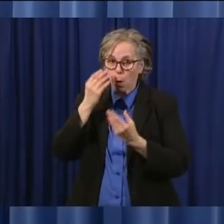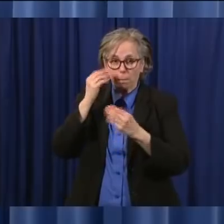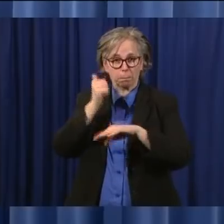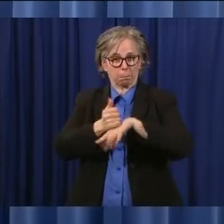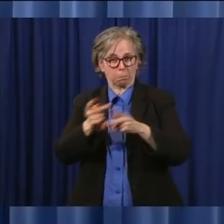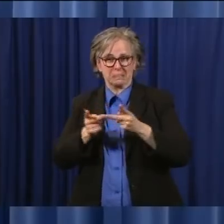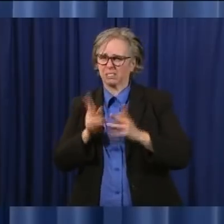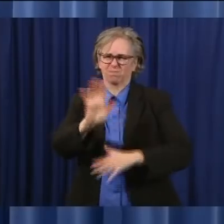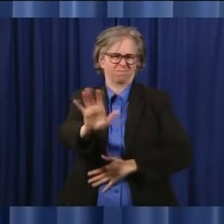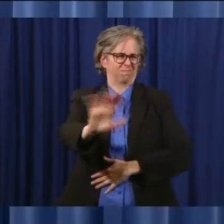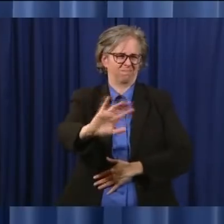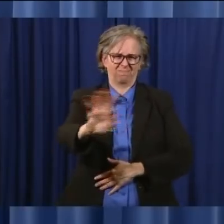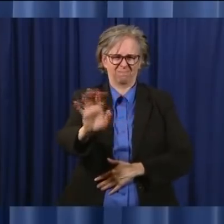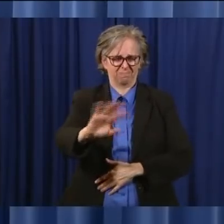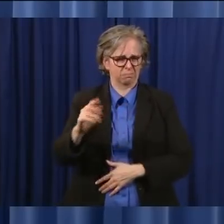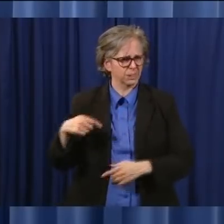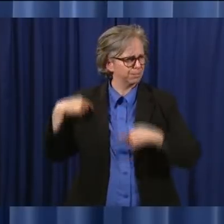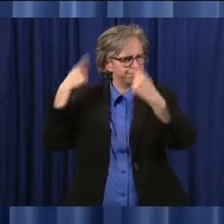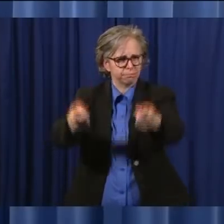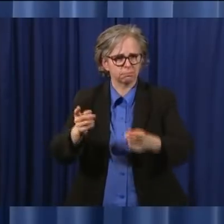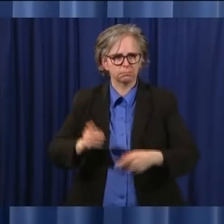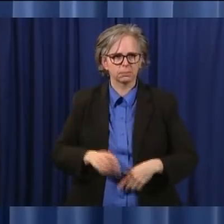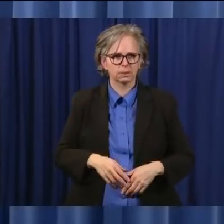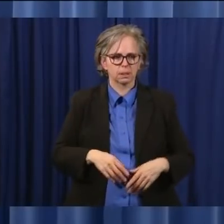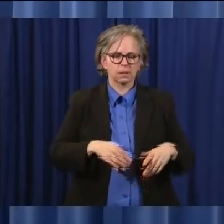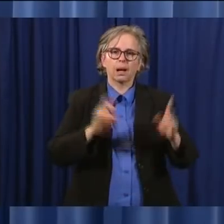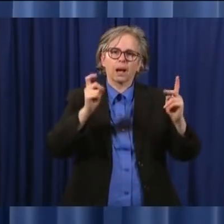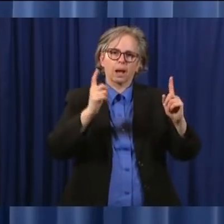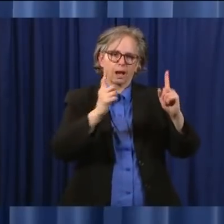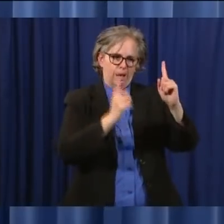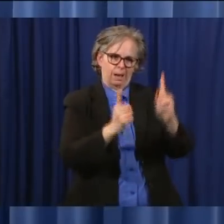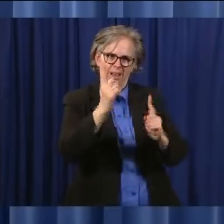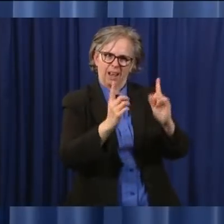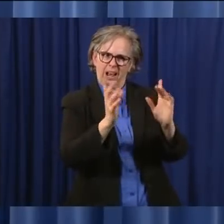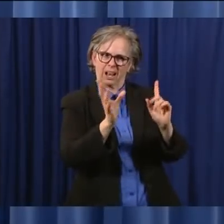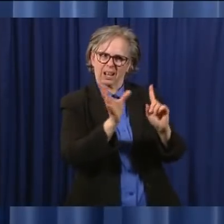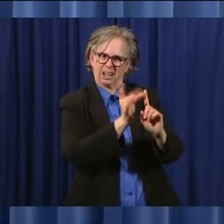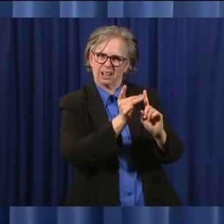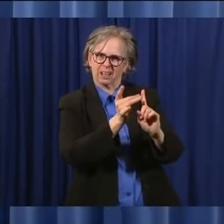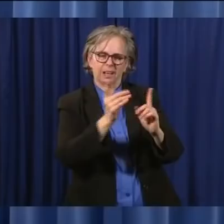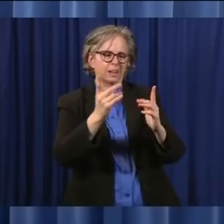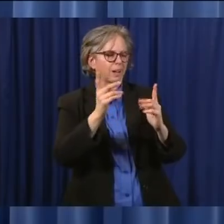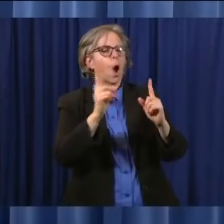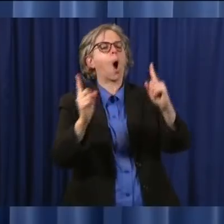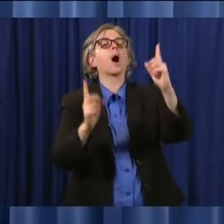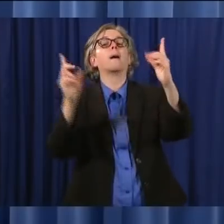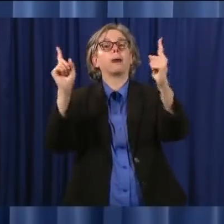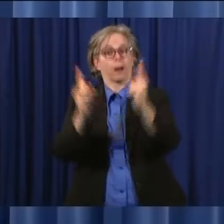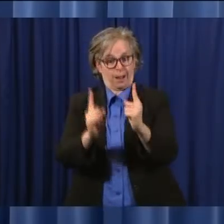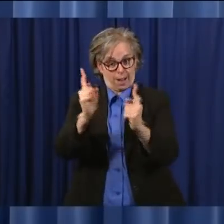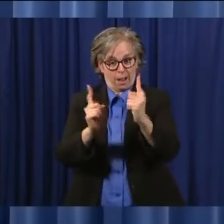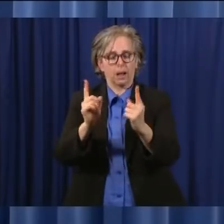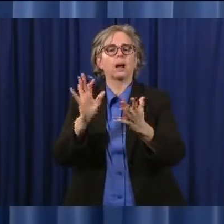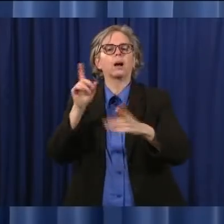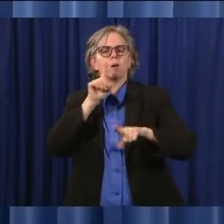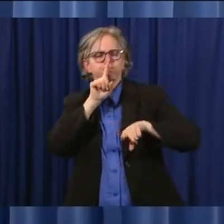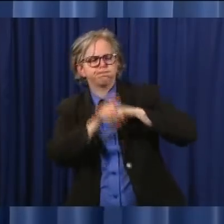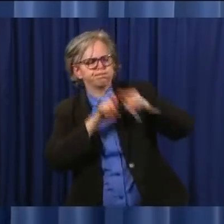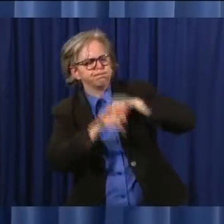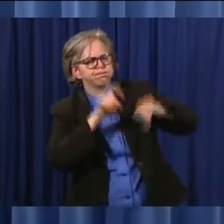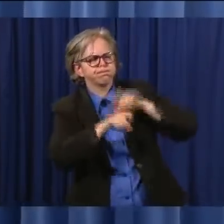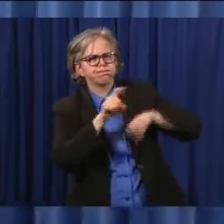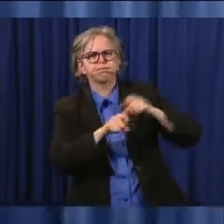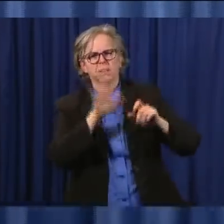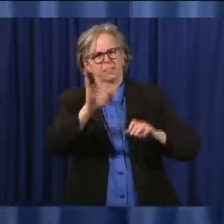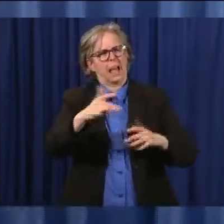people. It's a people to people. Before we close, I want to take a minute to put a picture up